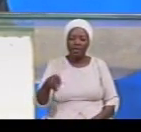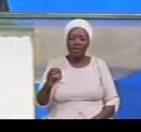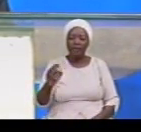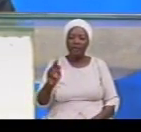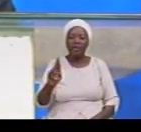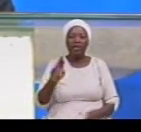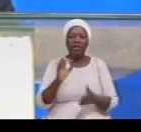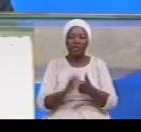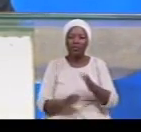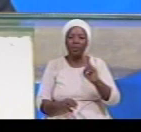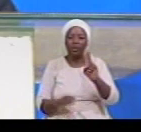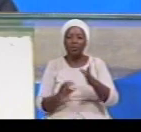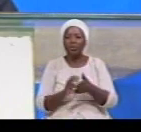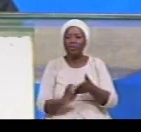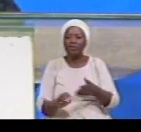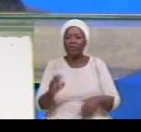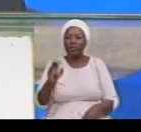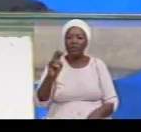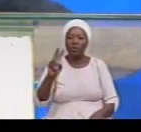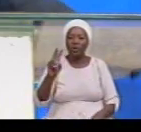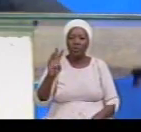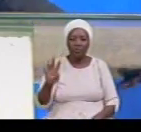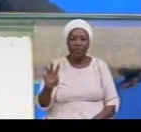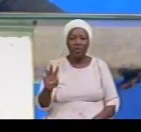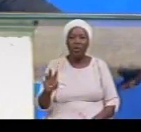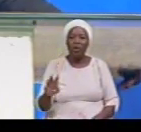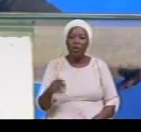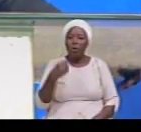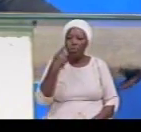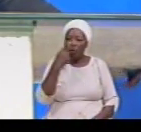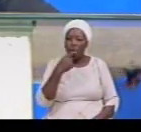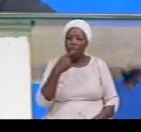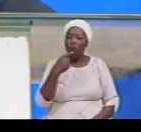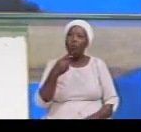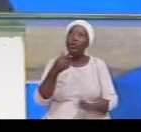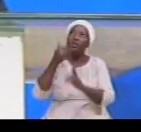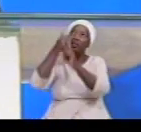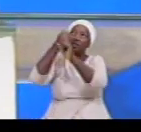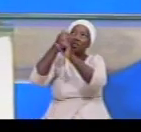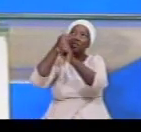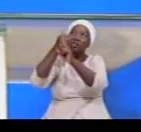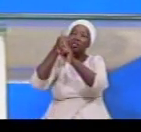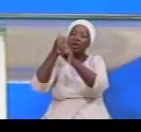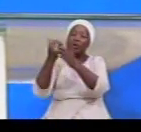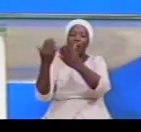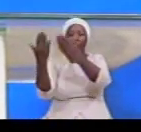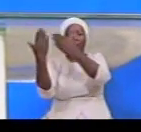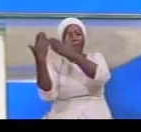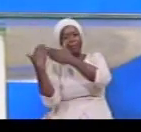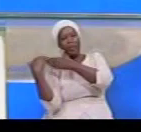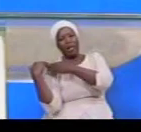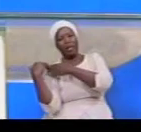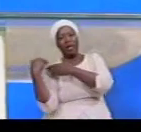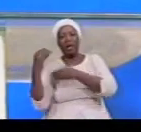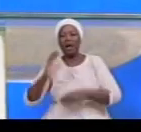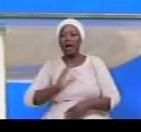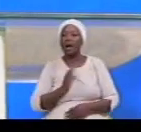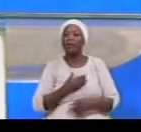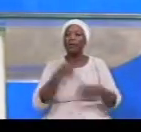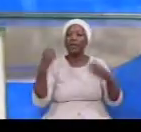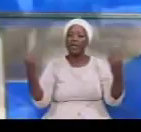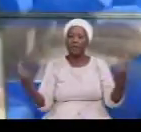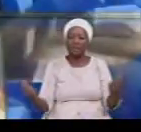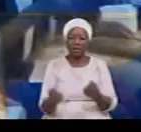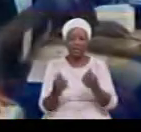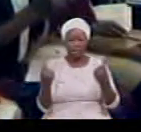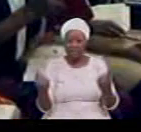24. Who his own self bear our sins? Tell me.